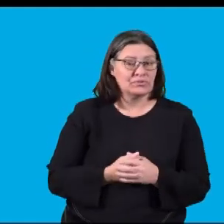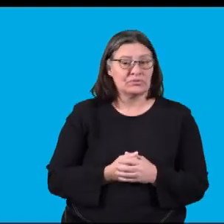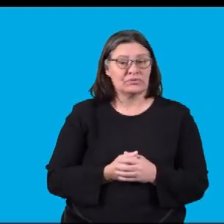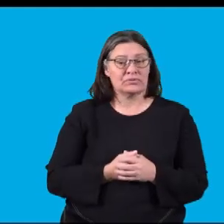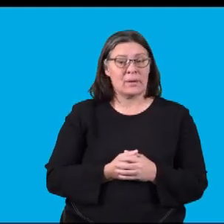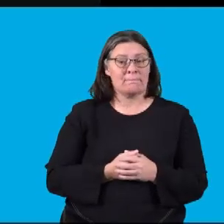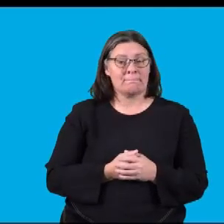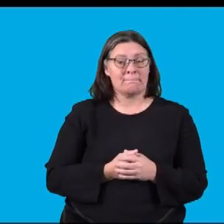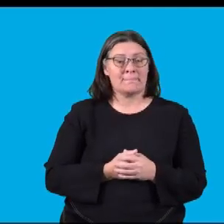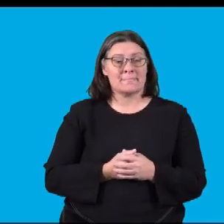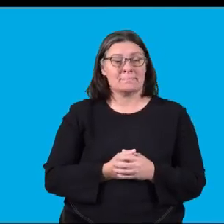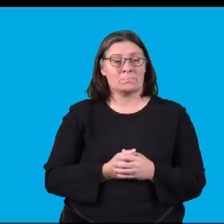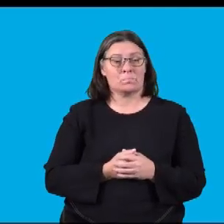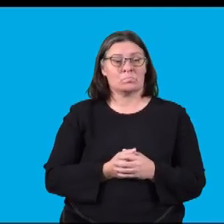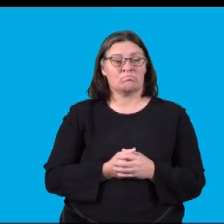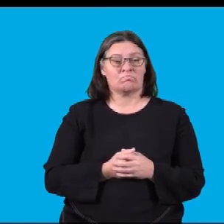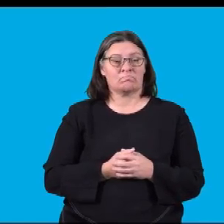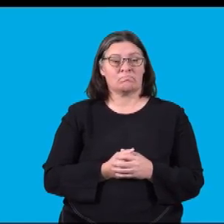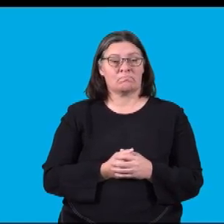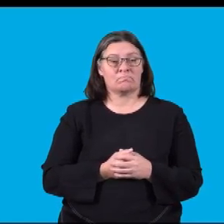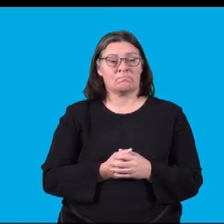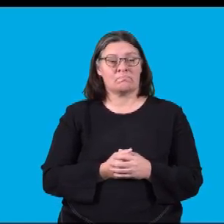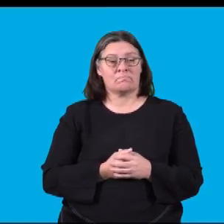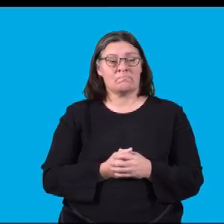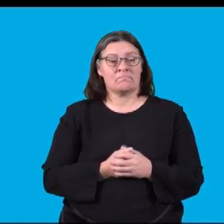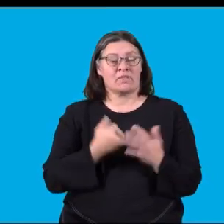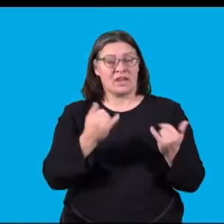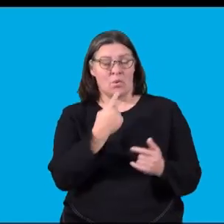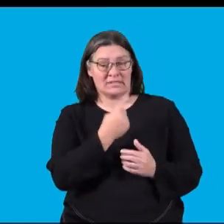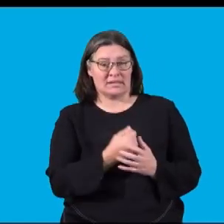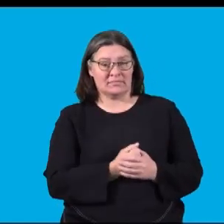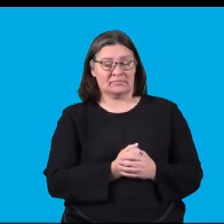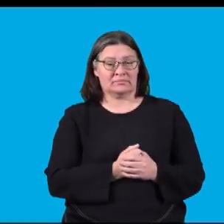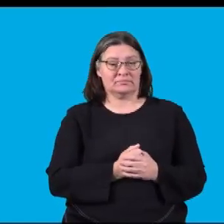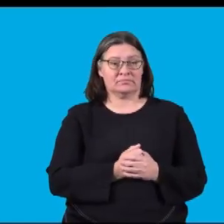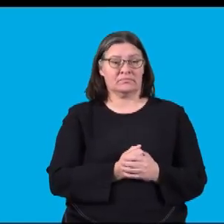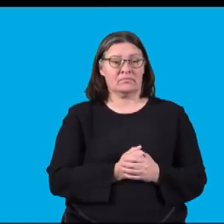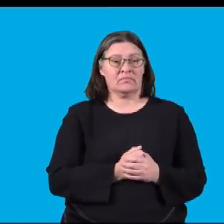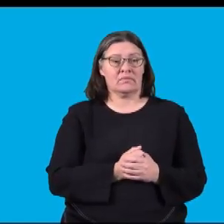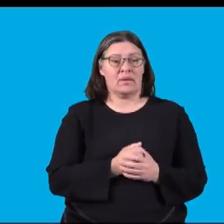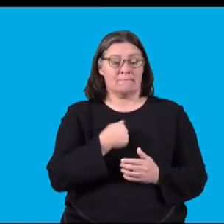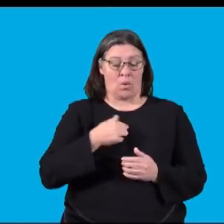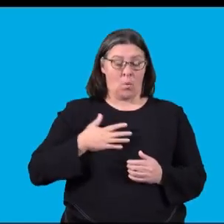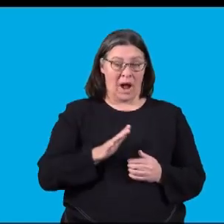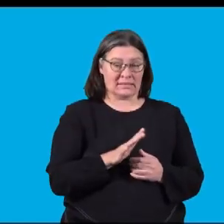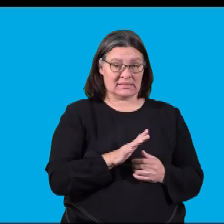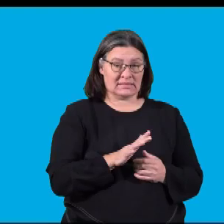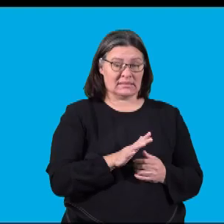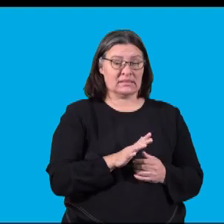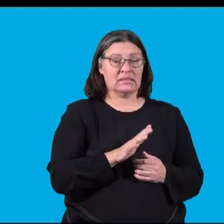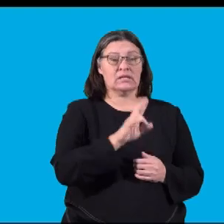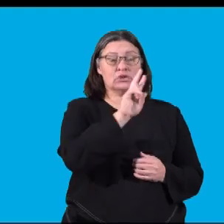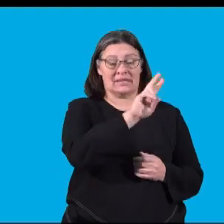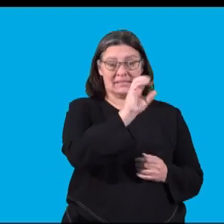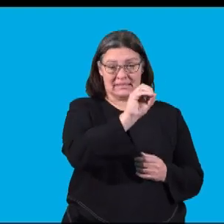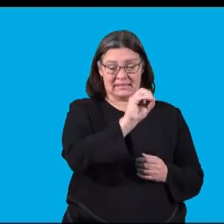do I get? I'll come here and I'll now say, what I want